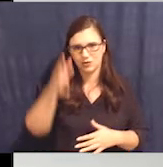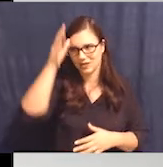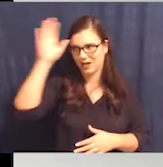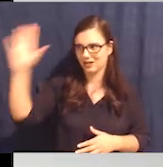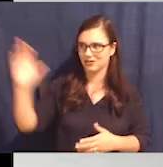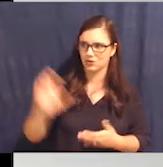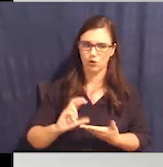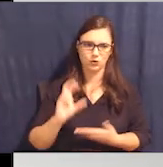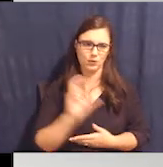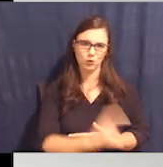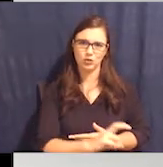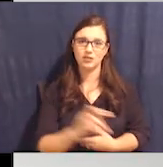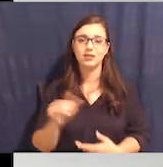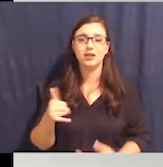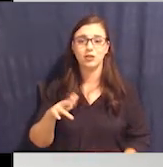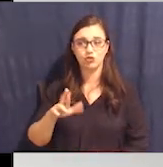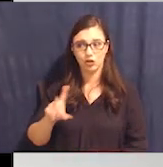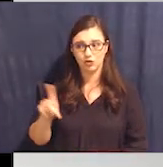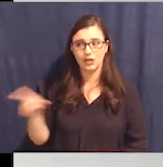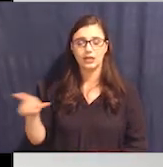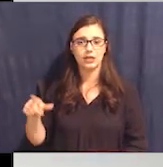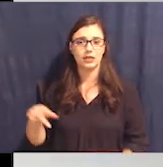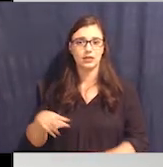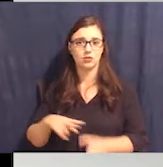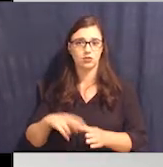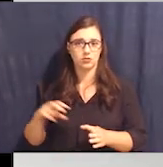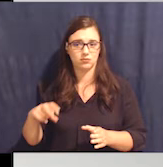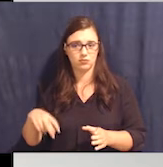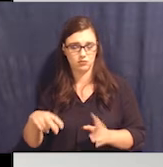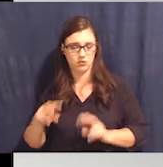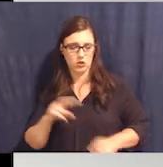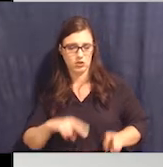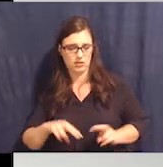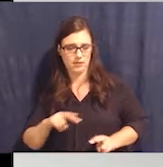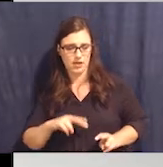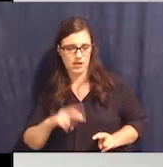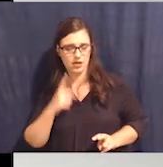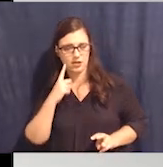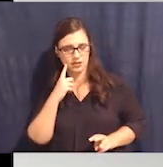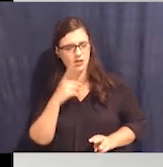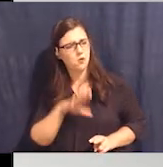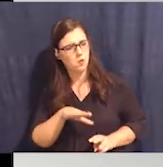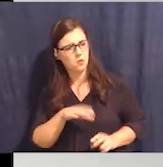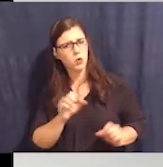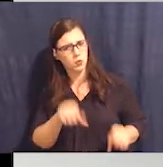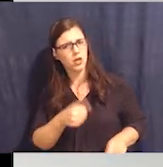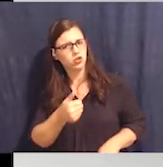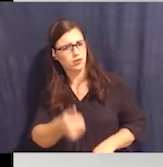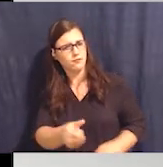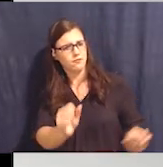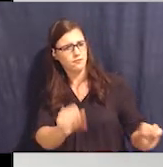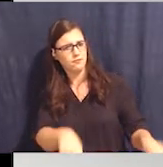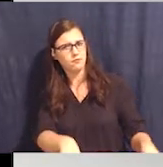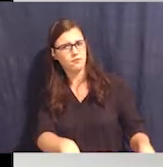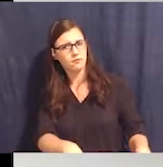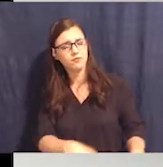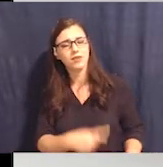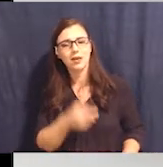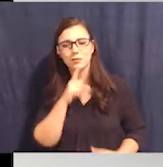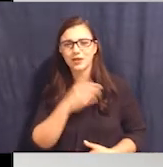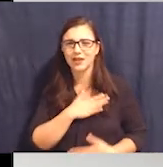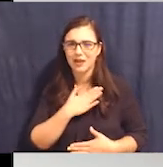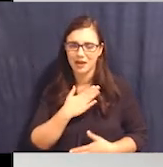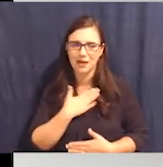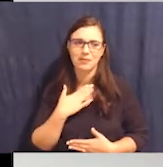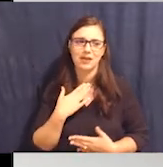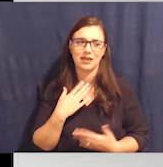without the dad's contribution? And it was Jarrett who actually took a step back, looked at it, and said, you know what? You can do it. And